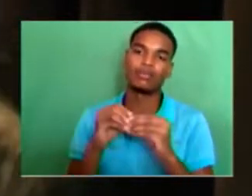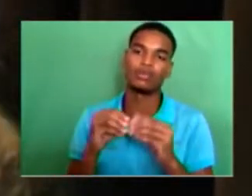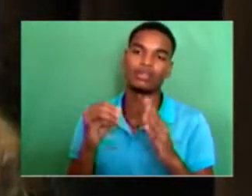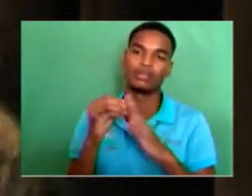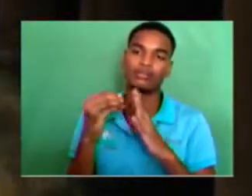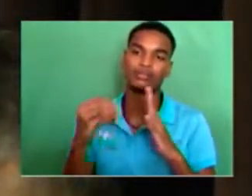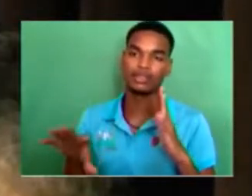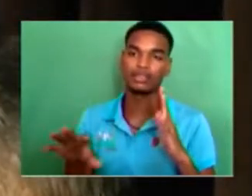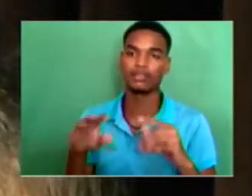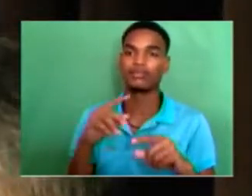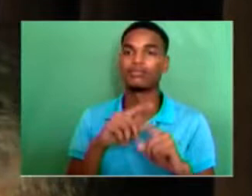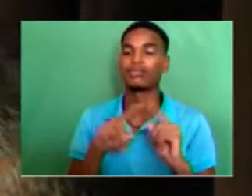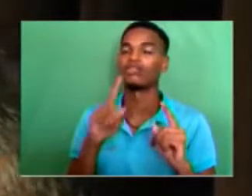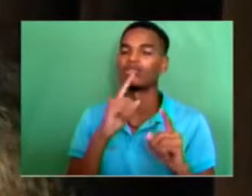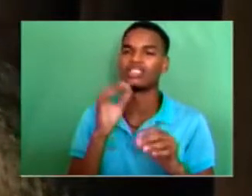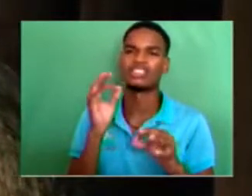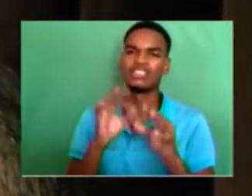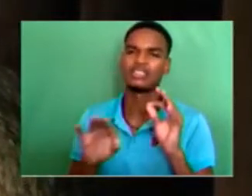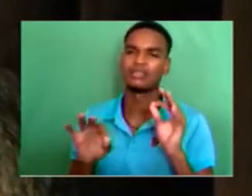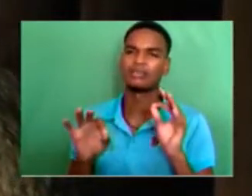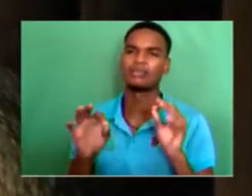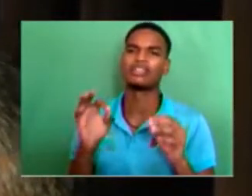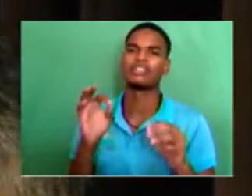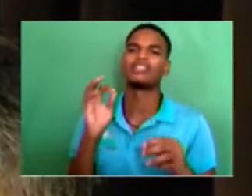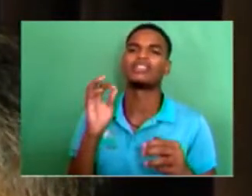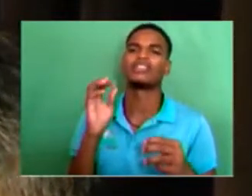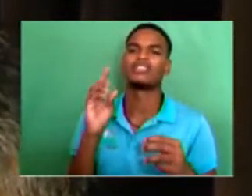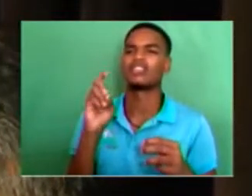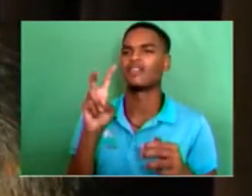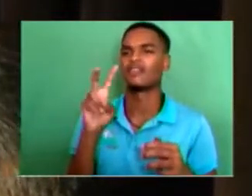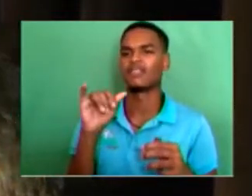a simple device with